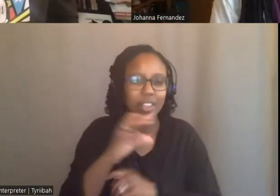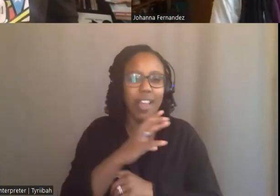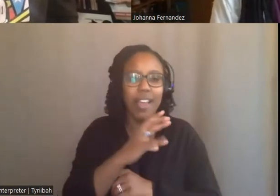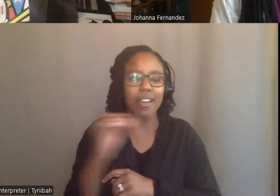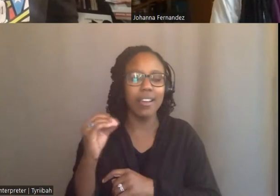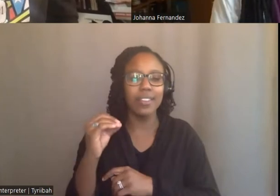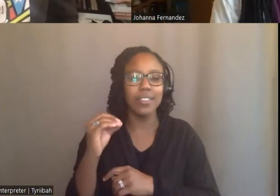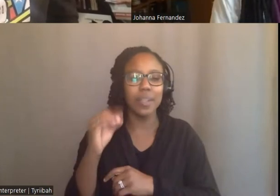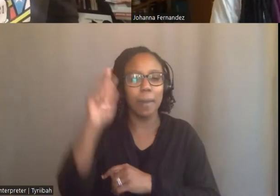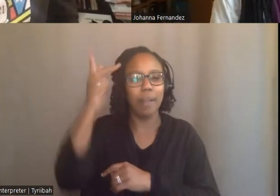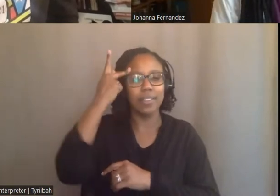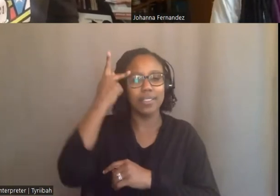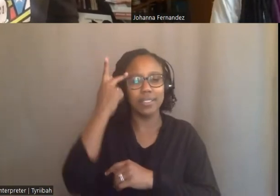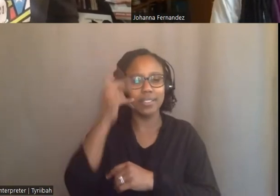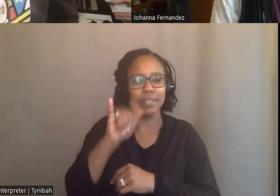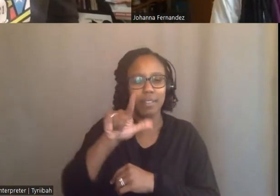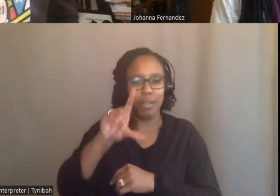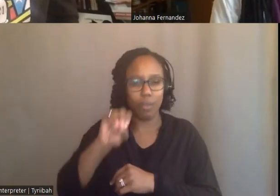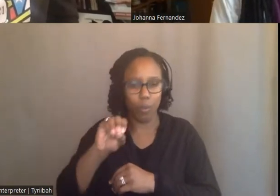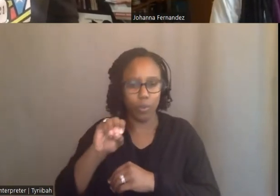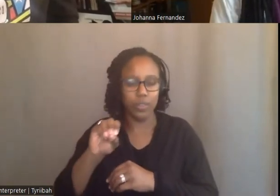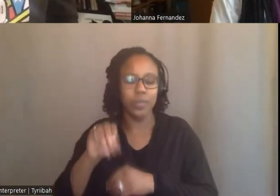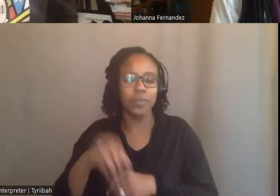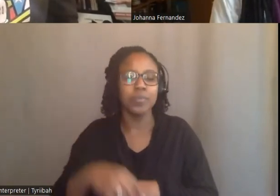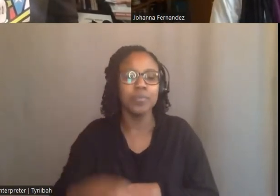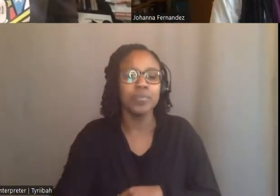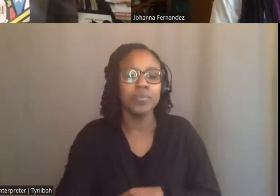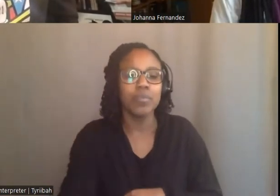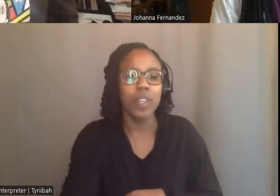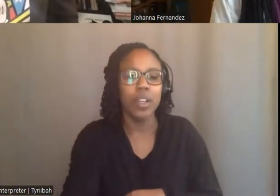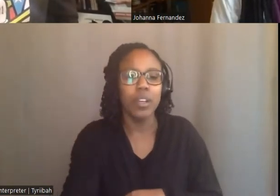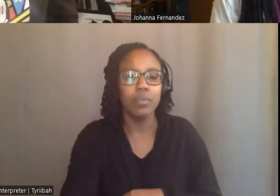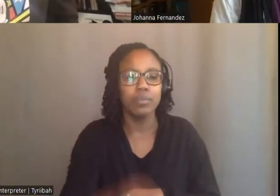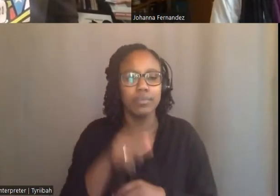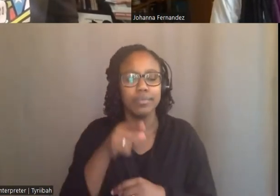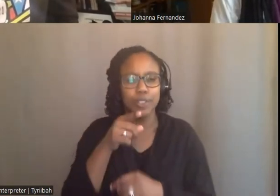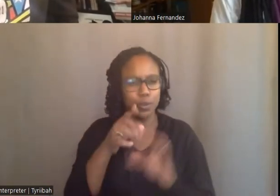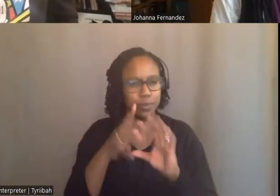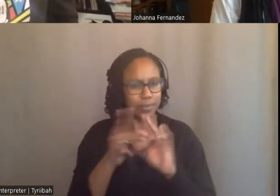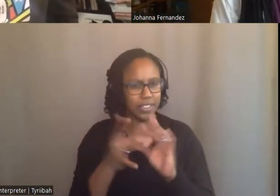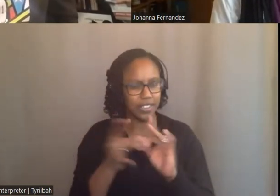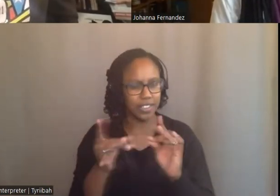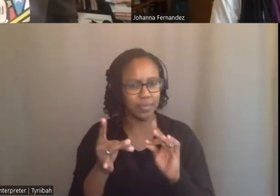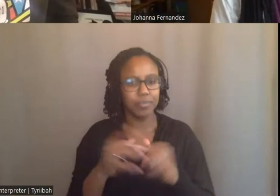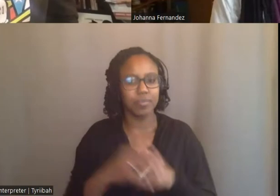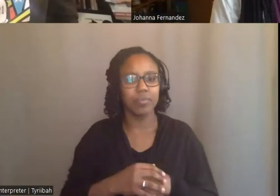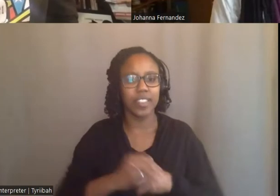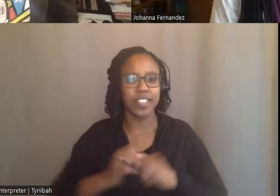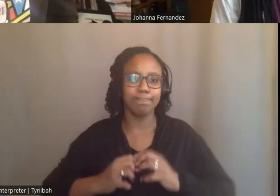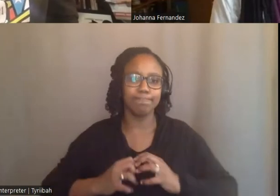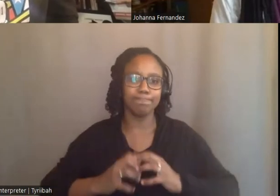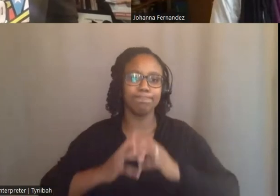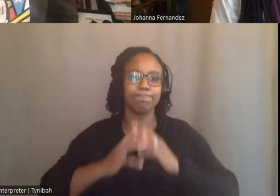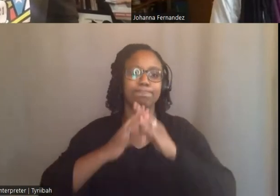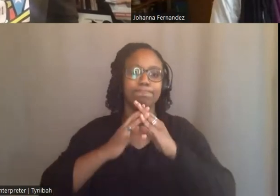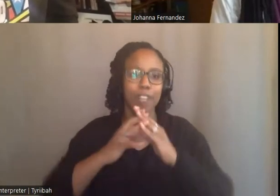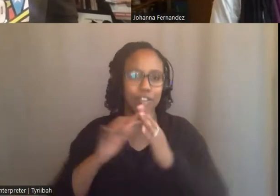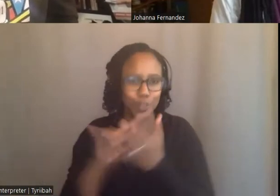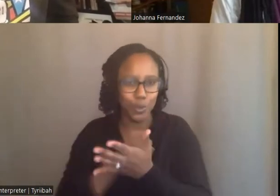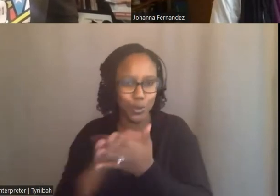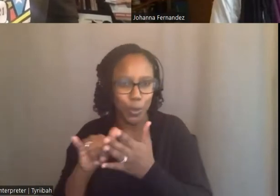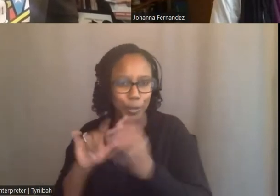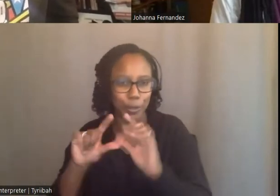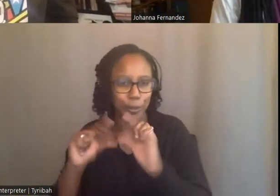because you point out that the emergence of the New York group of the Young Lords coincided with